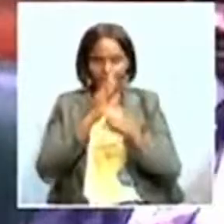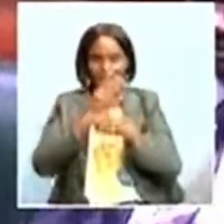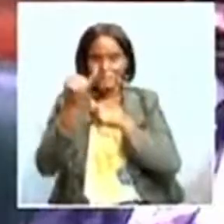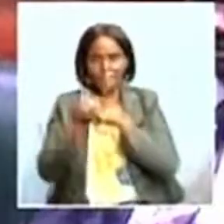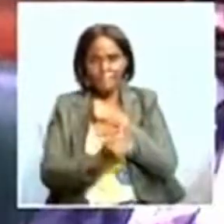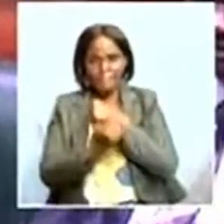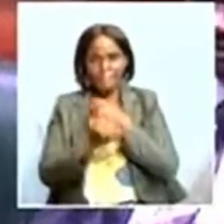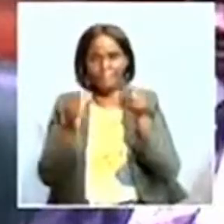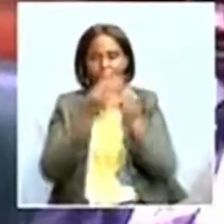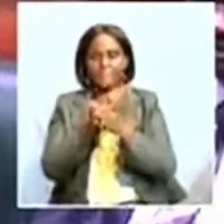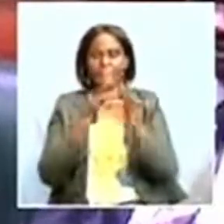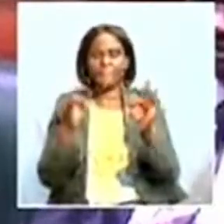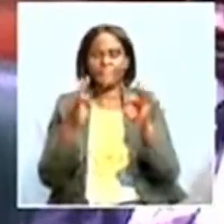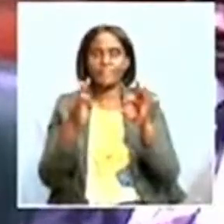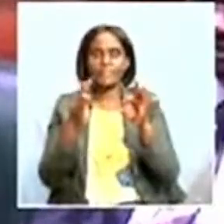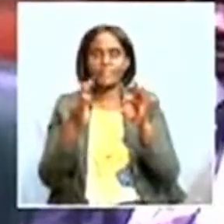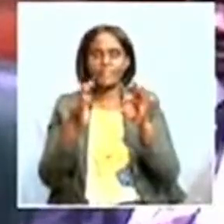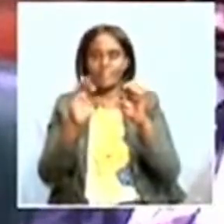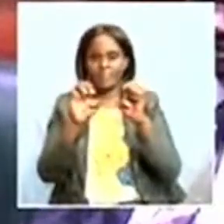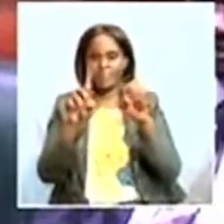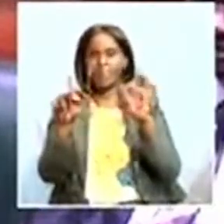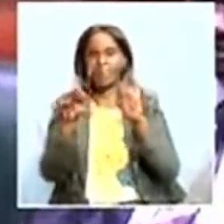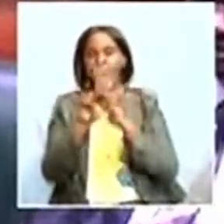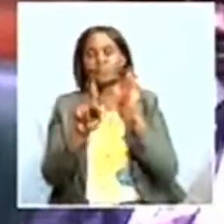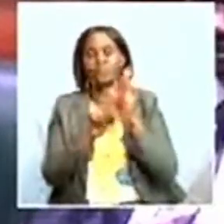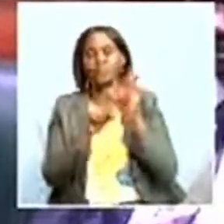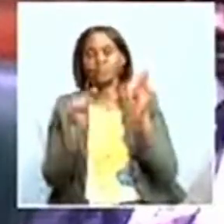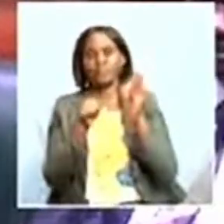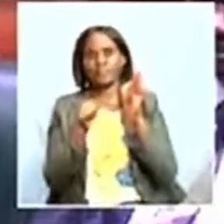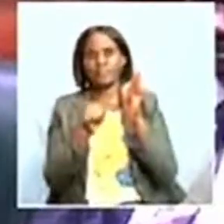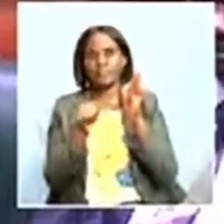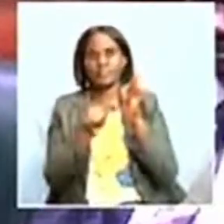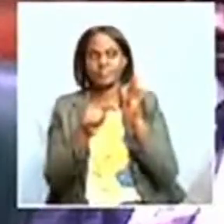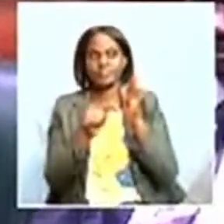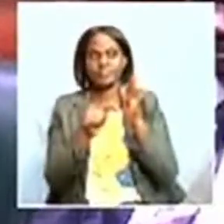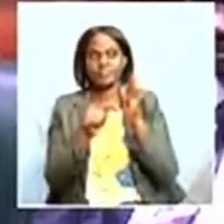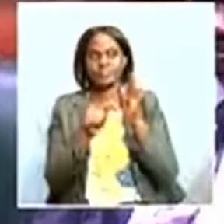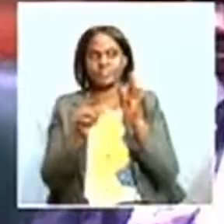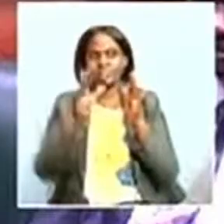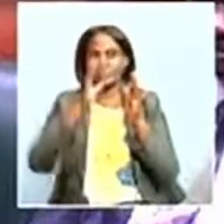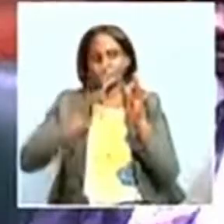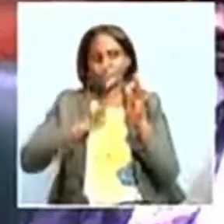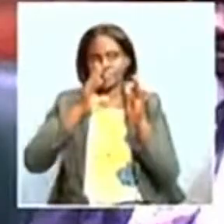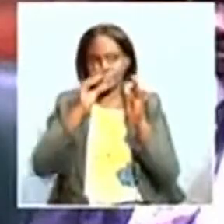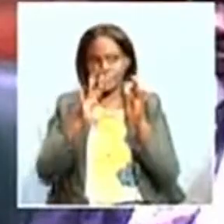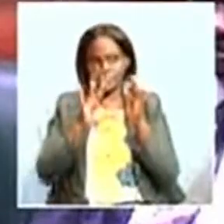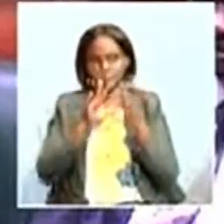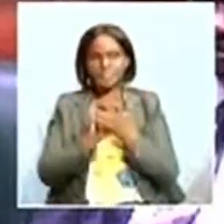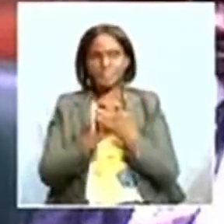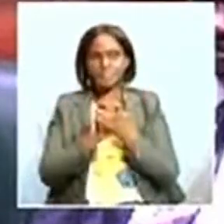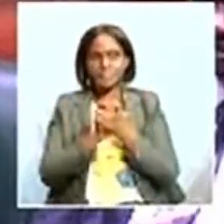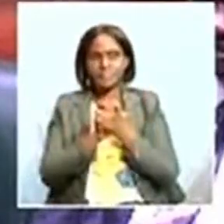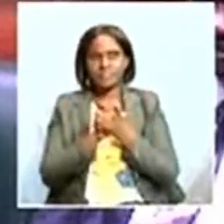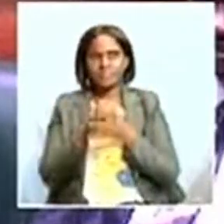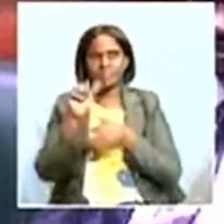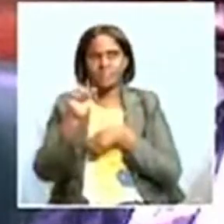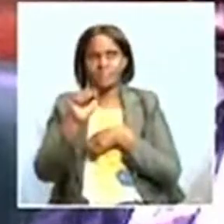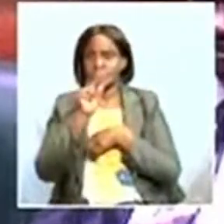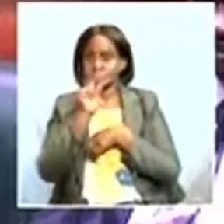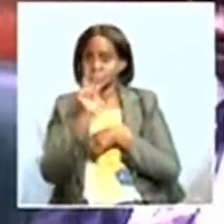of the free education policy. Madam Speaker,